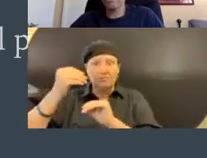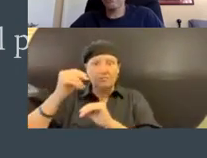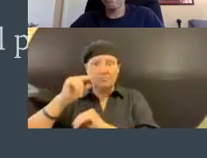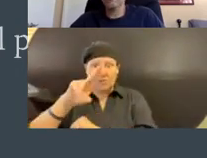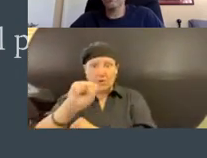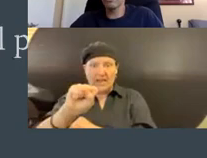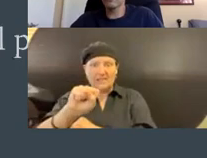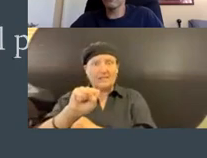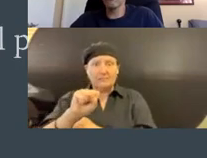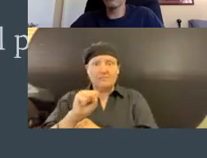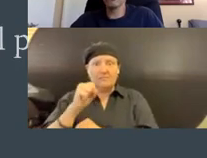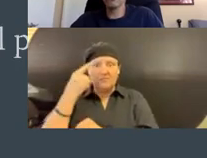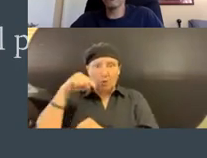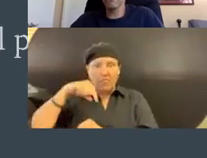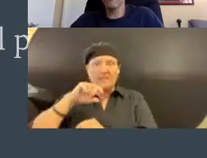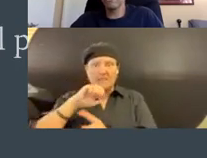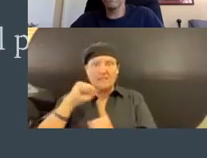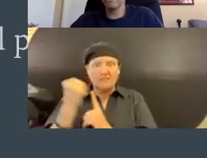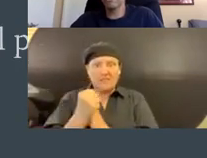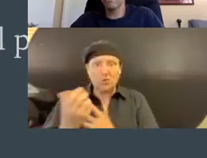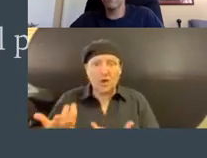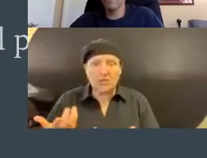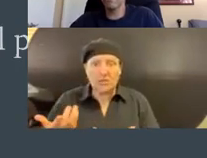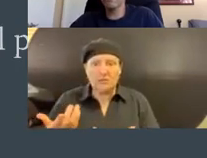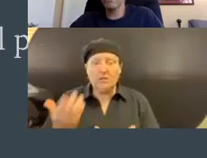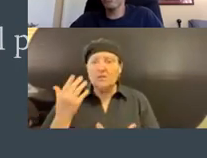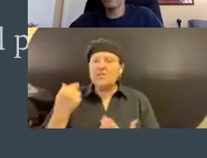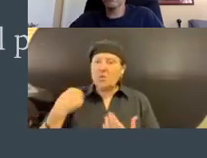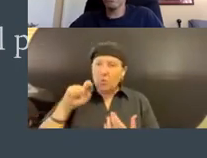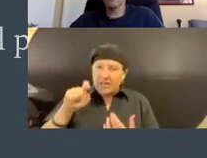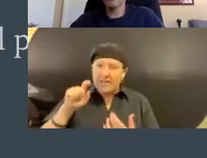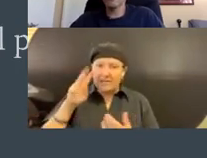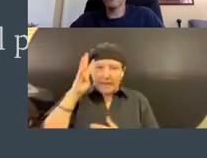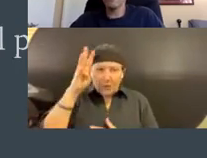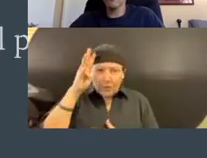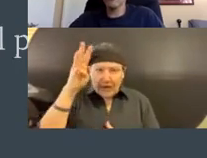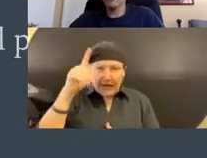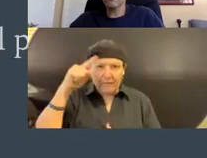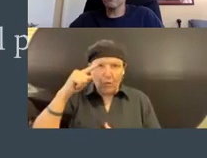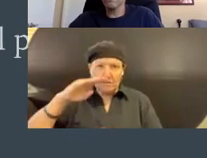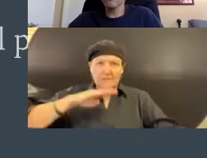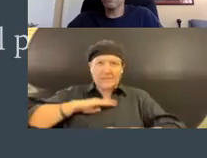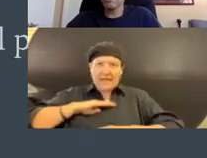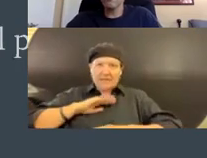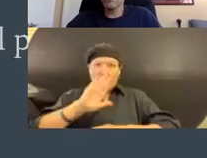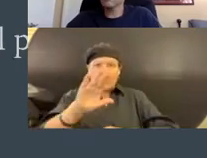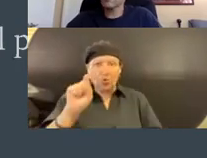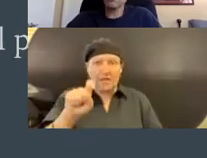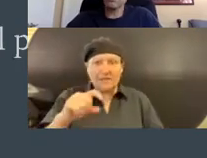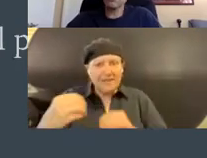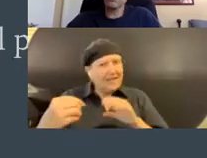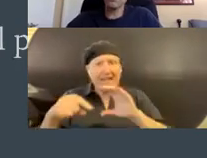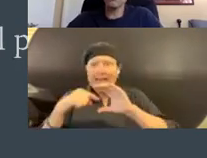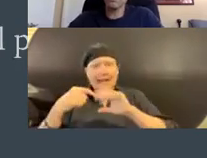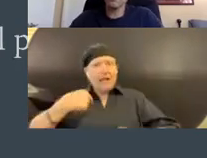been trying to find some really creative ways to sort of like meet the needs of our different families. So again, just reach out to me, send me an email, say, hey,